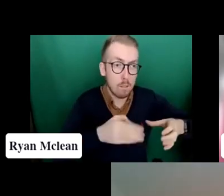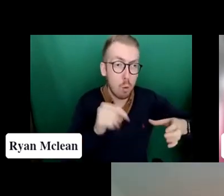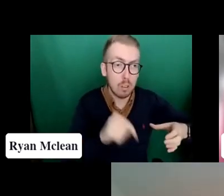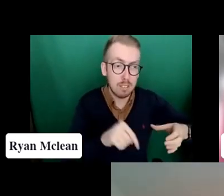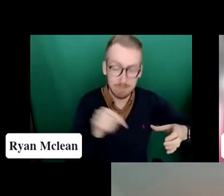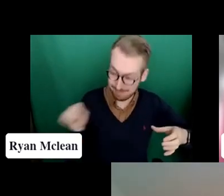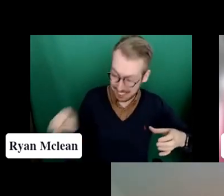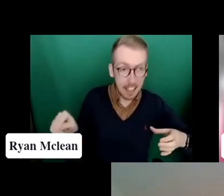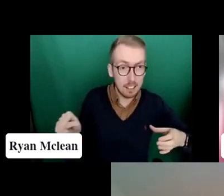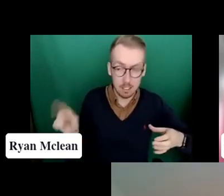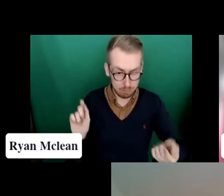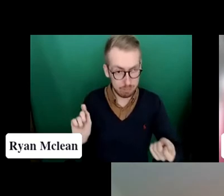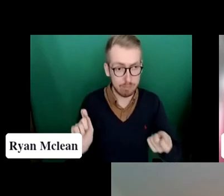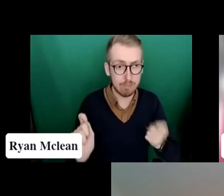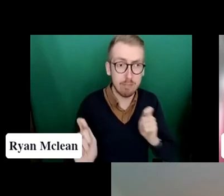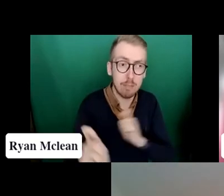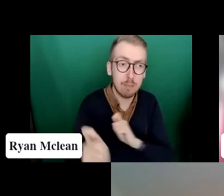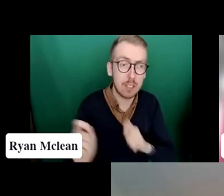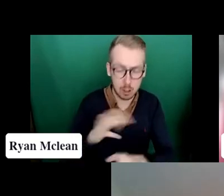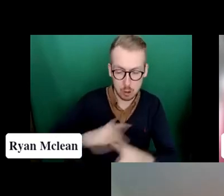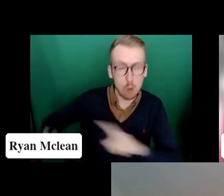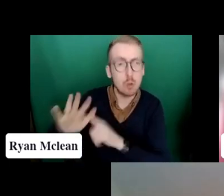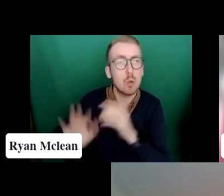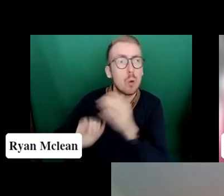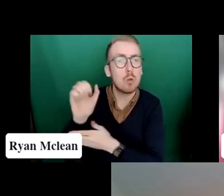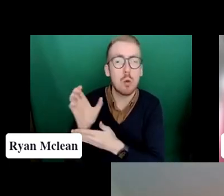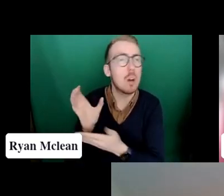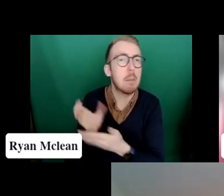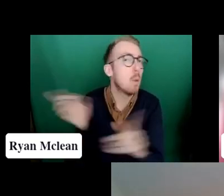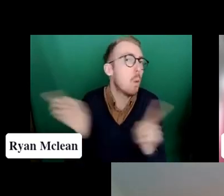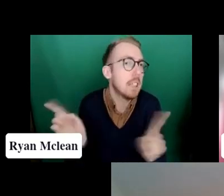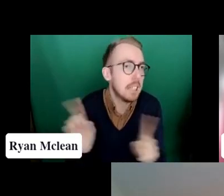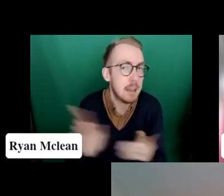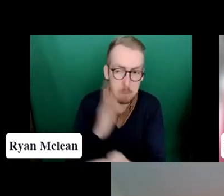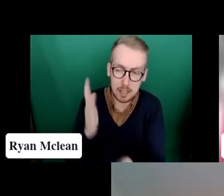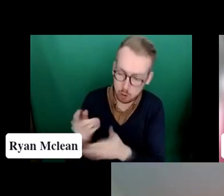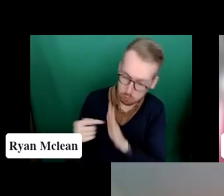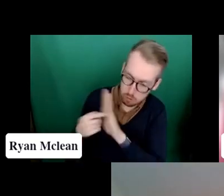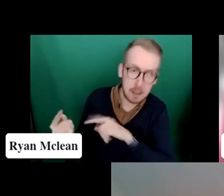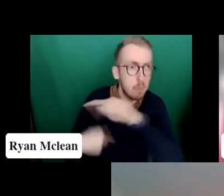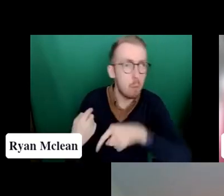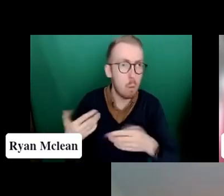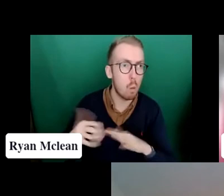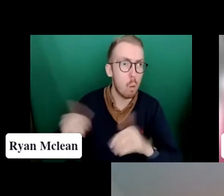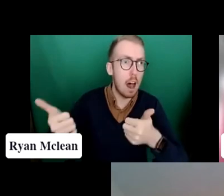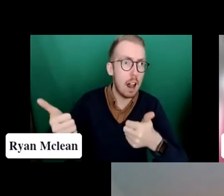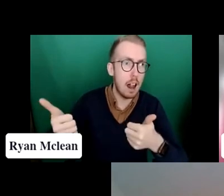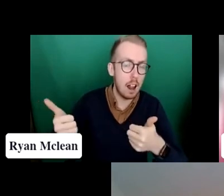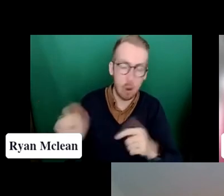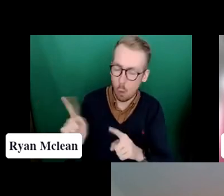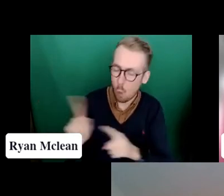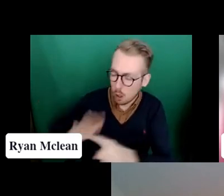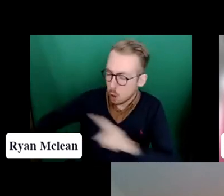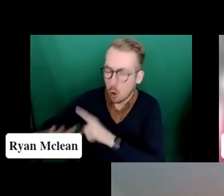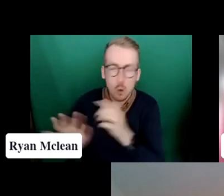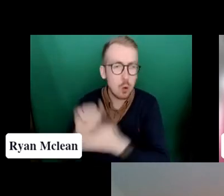that starts to shift what this idea of social and cultural capital means, because actually it starts to think about what networks